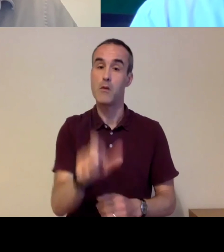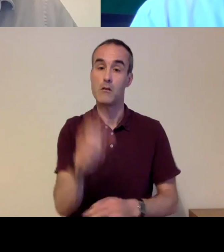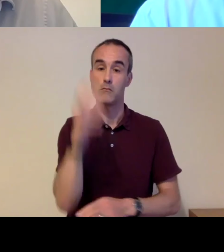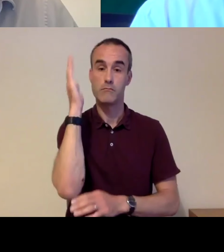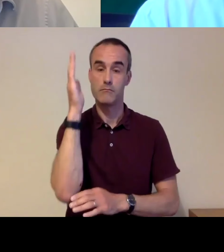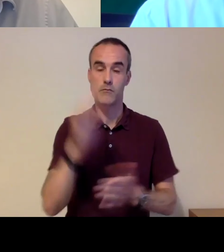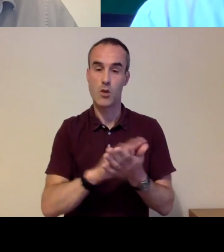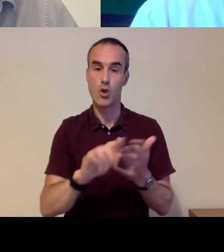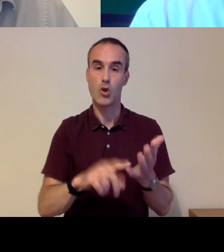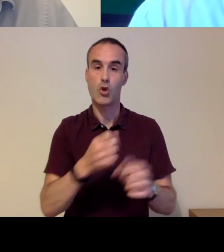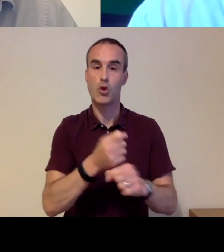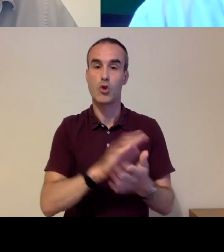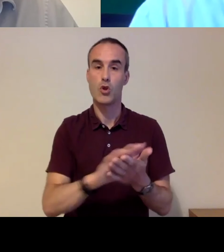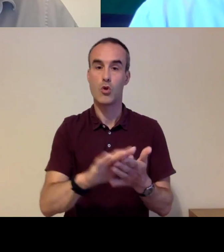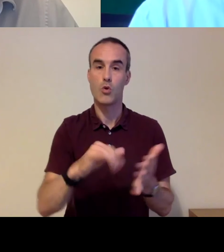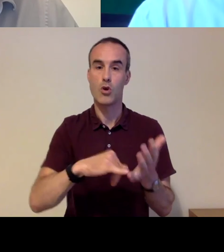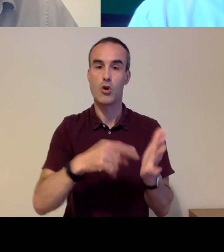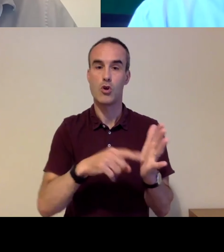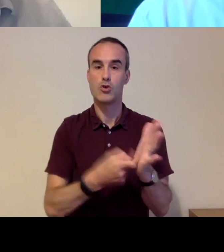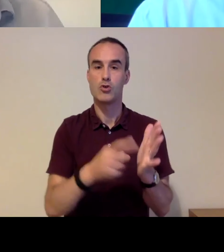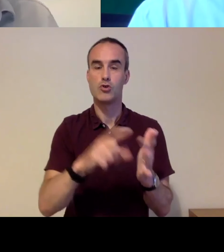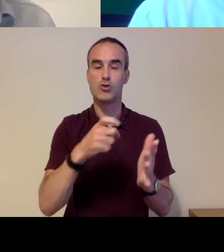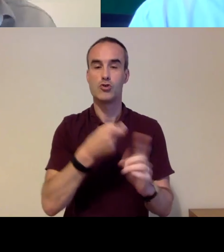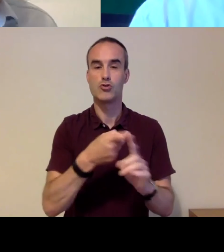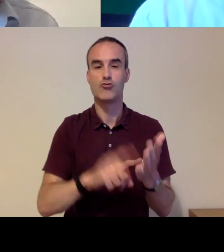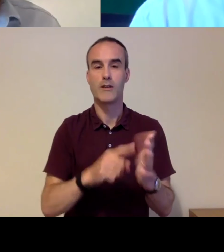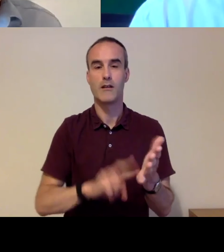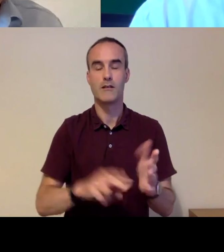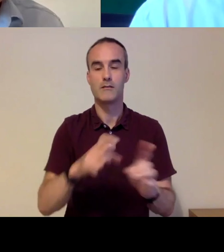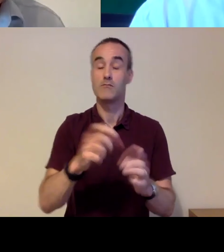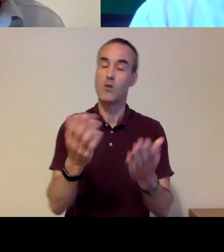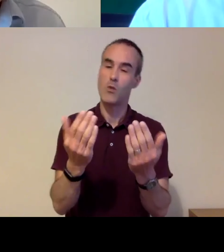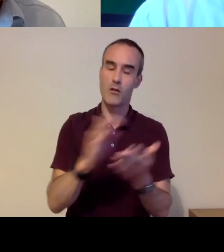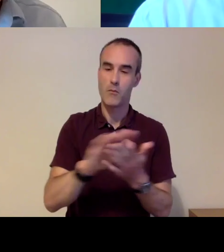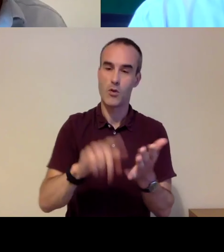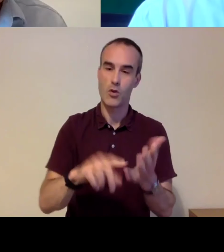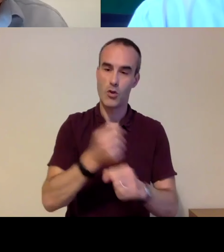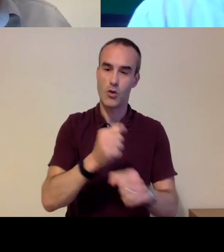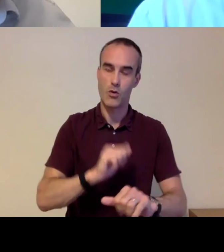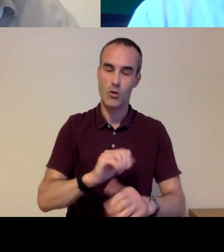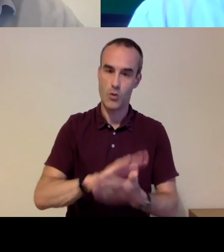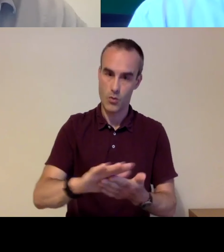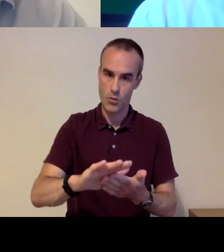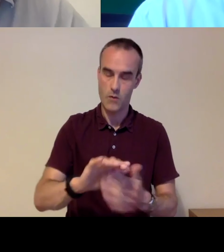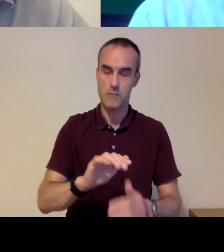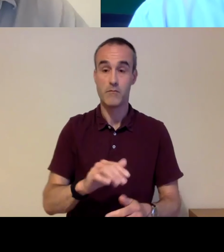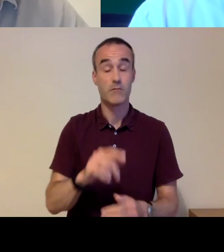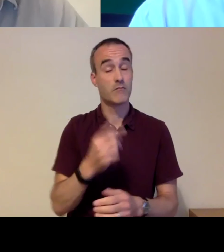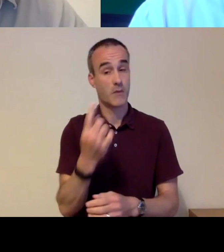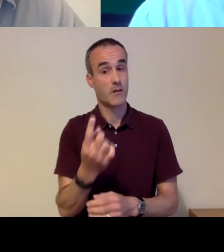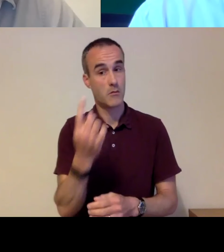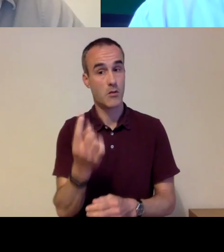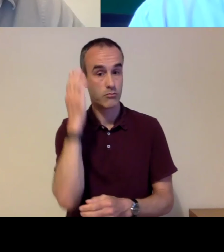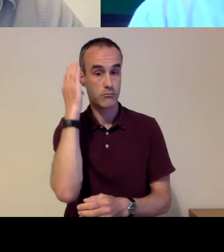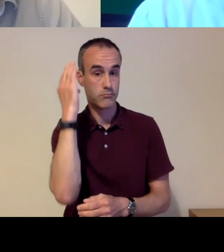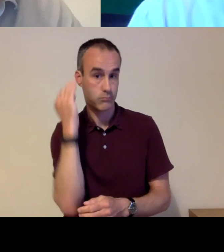So welcome, Hugh. It's great to have you with us. So Hugh has hearing loss, and he's kindly offered to